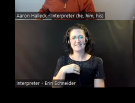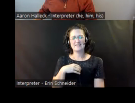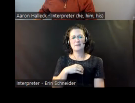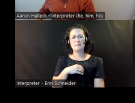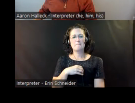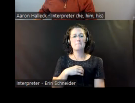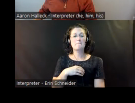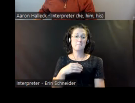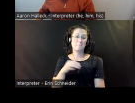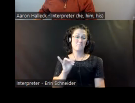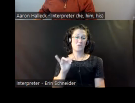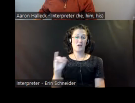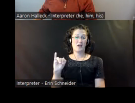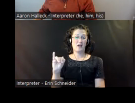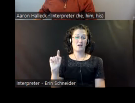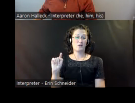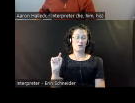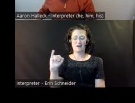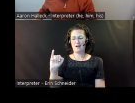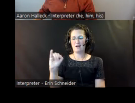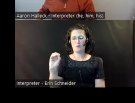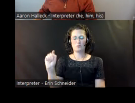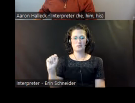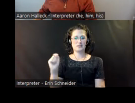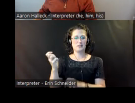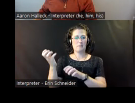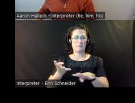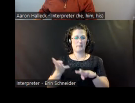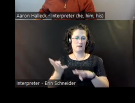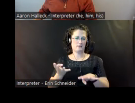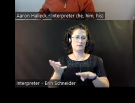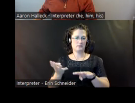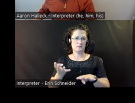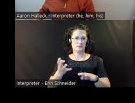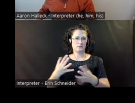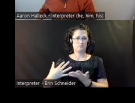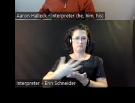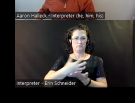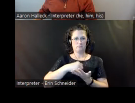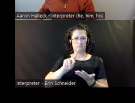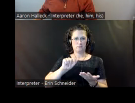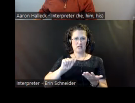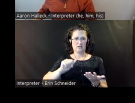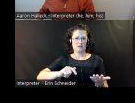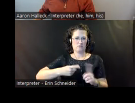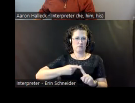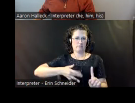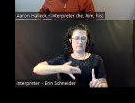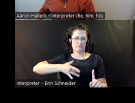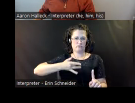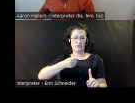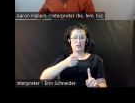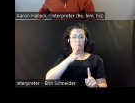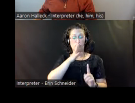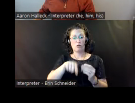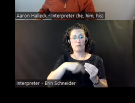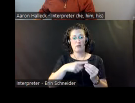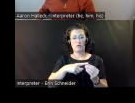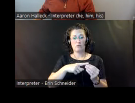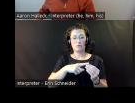Also the IoT pipeline, when they started talking about this pipeline, they actually looked towards BRM to